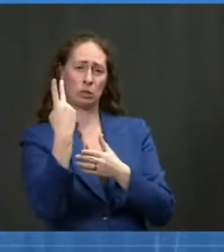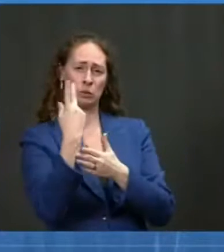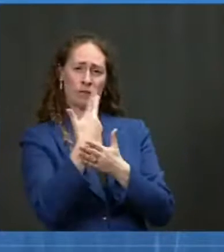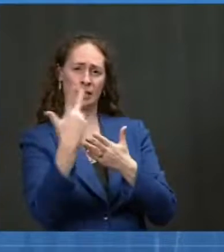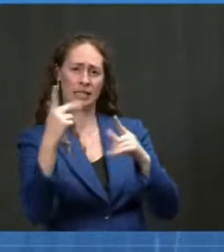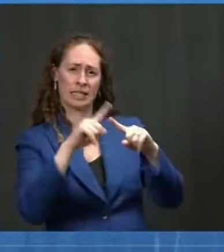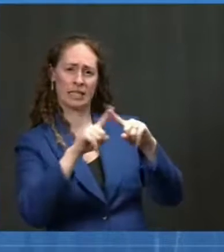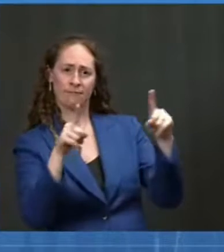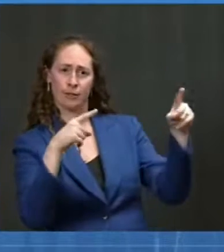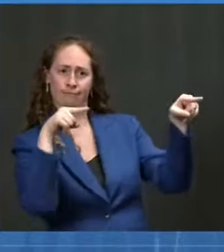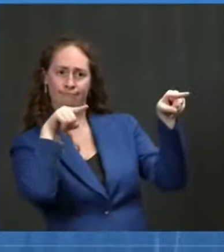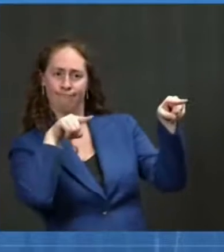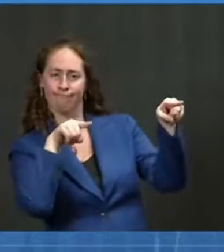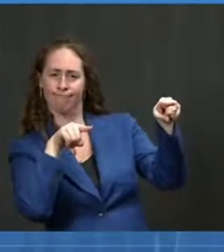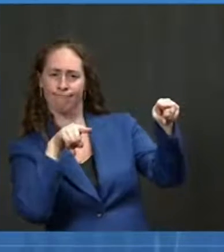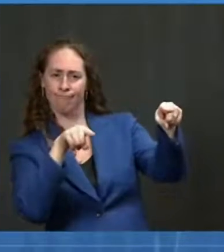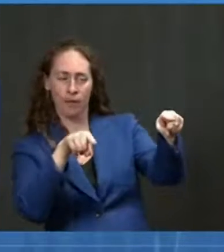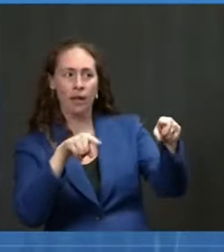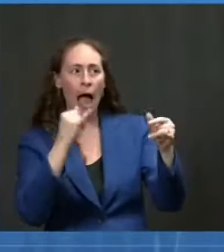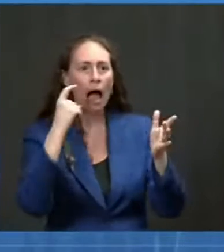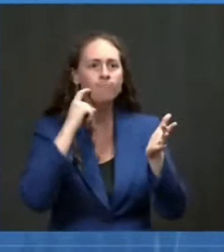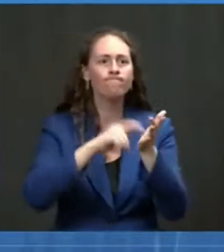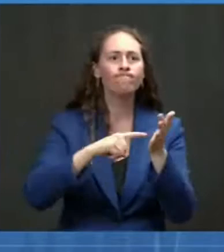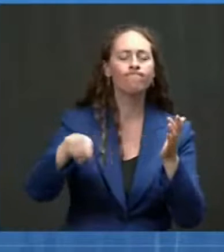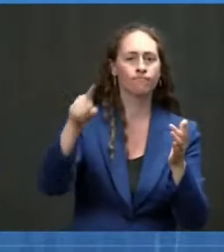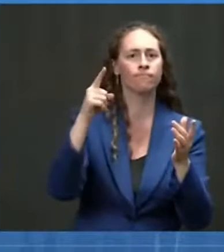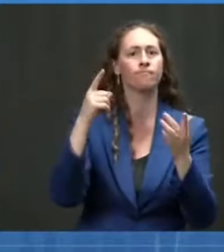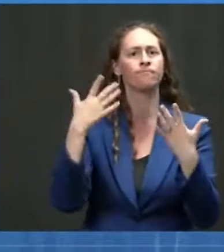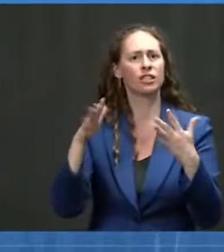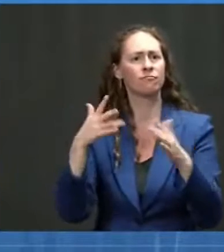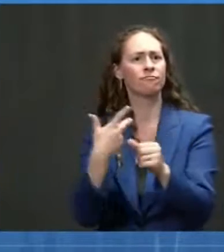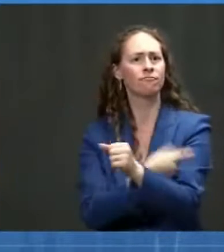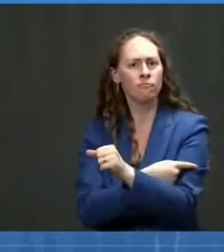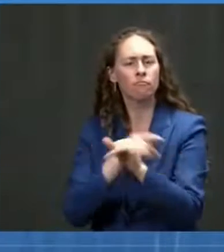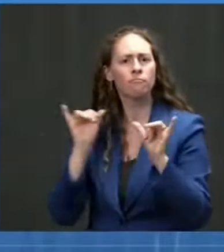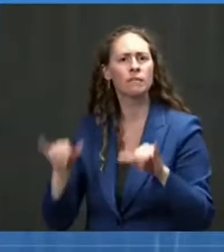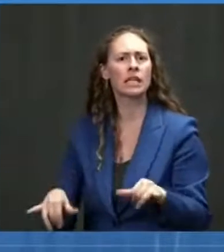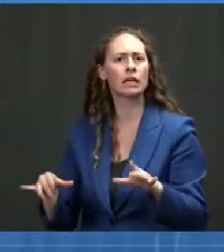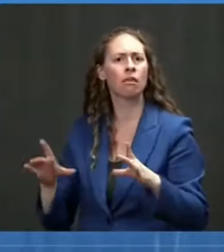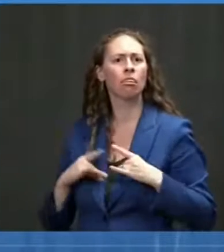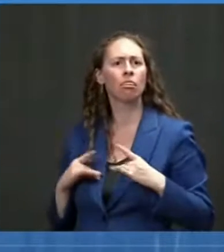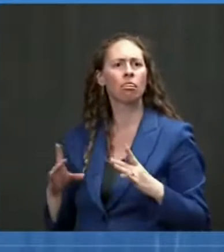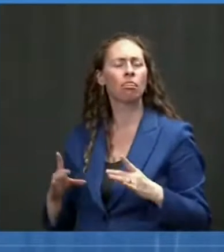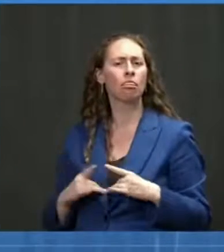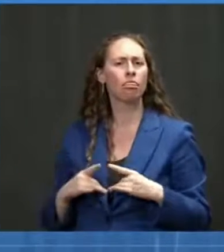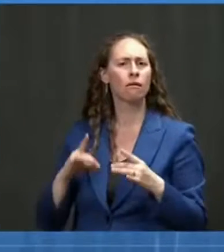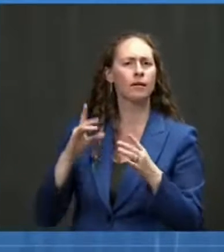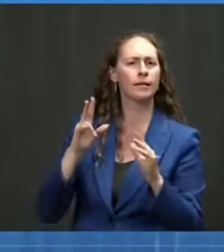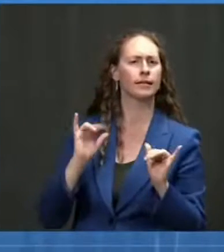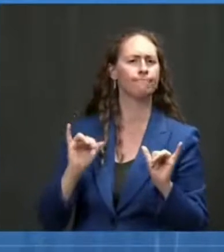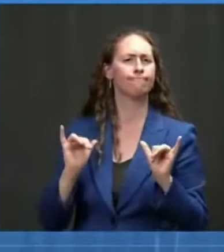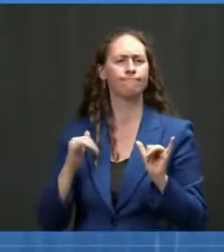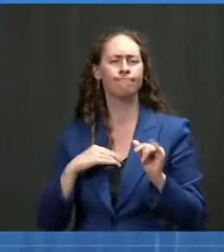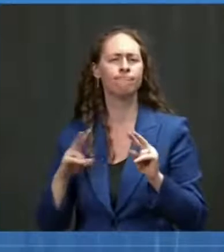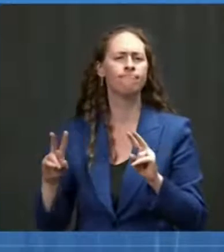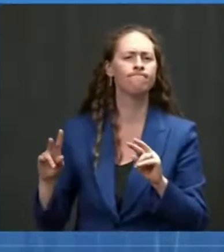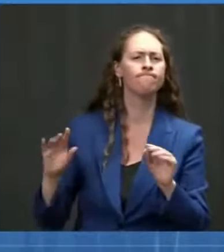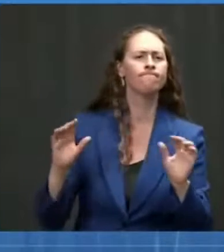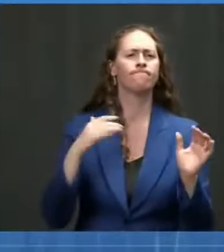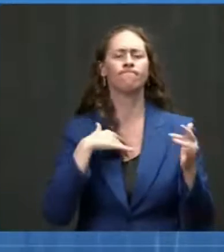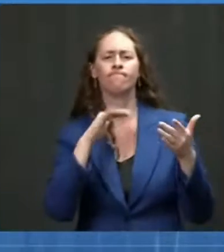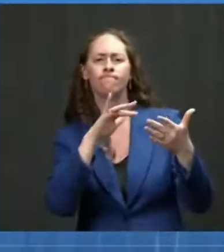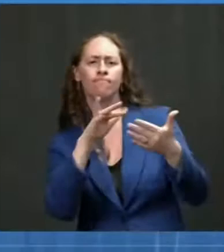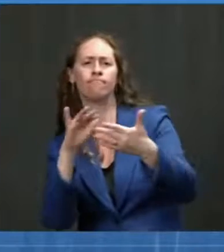vaccine effectiveness that is occurring in the context of infection. We are watching other countries, the experience of other countries